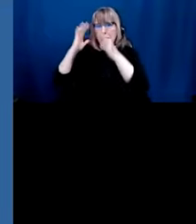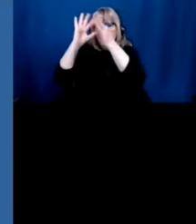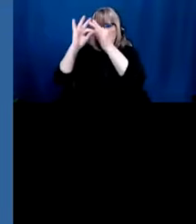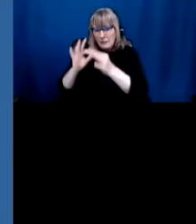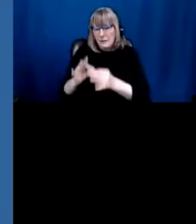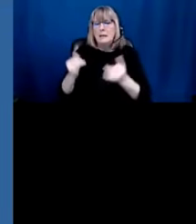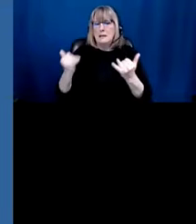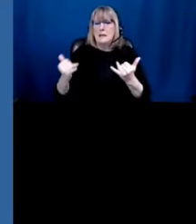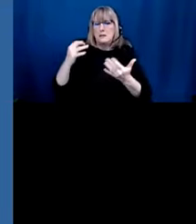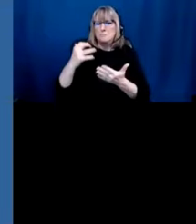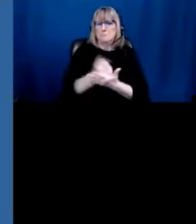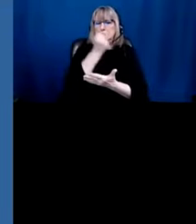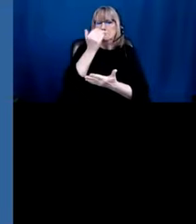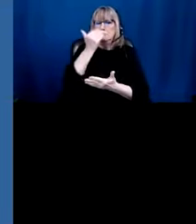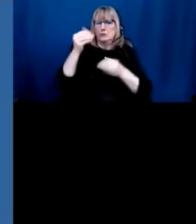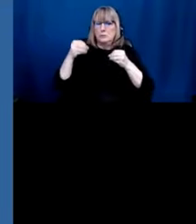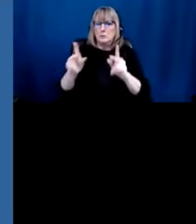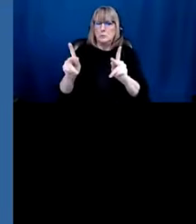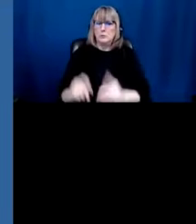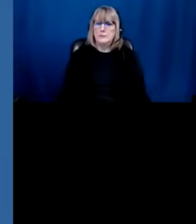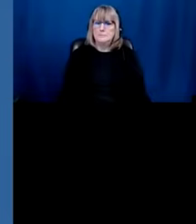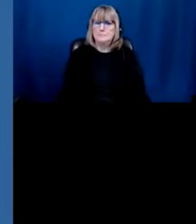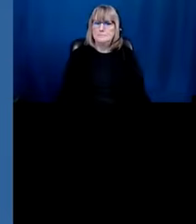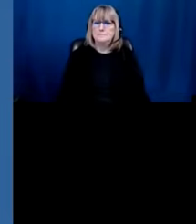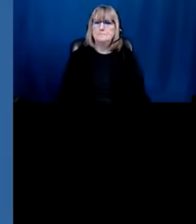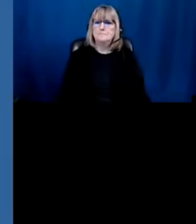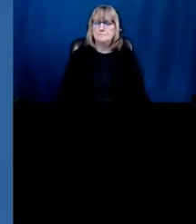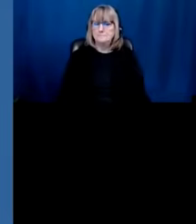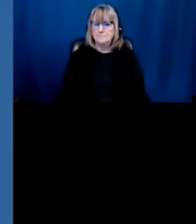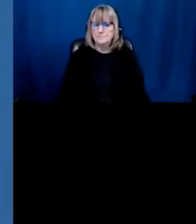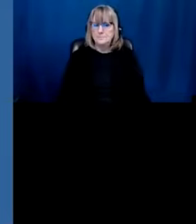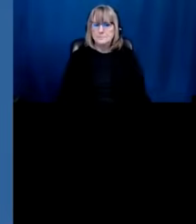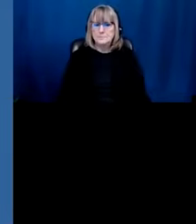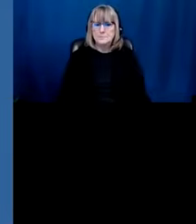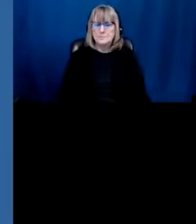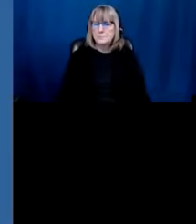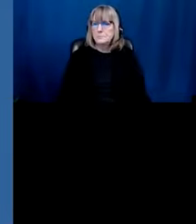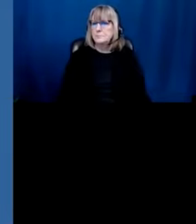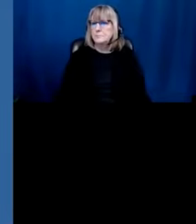sobre alguno de los temas que hemos presentado? Ahora podrían hacerlas.